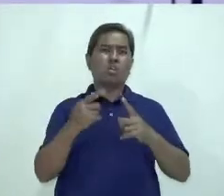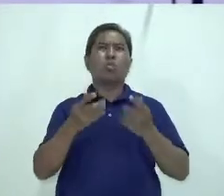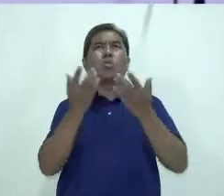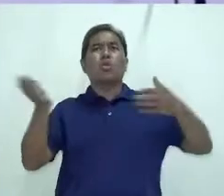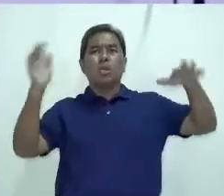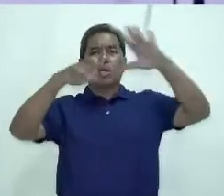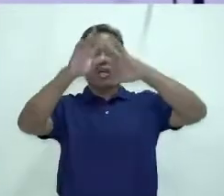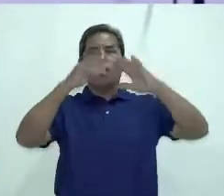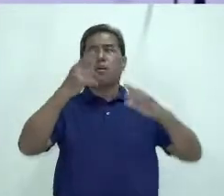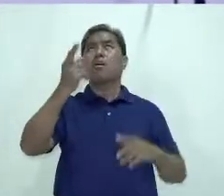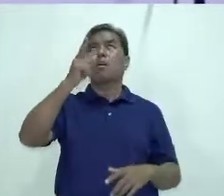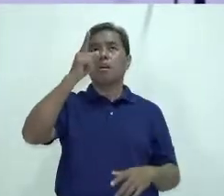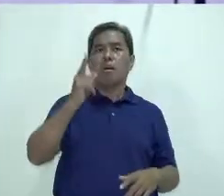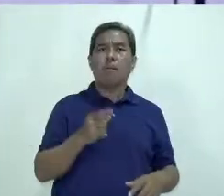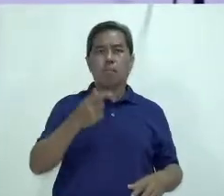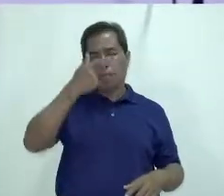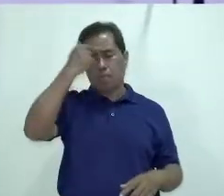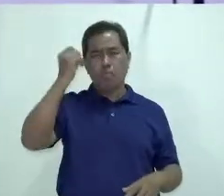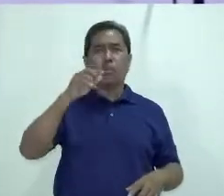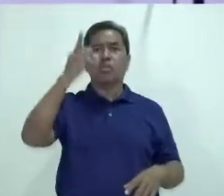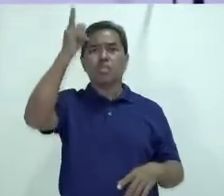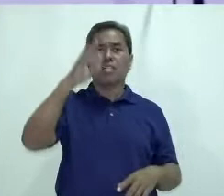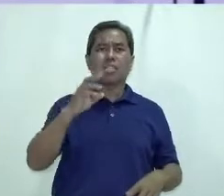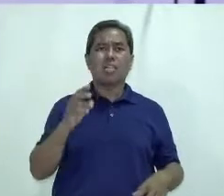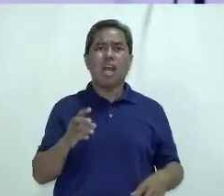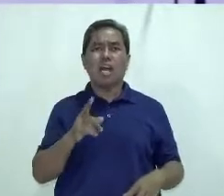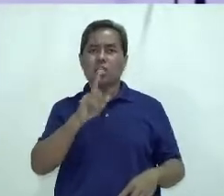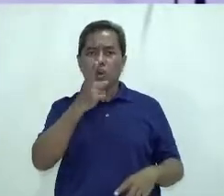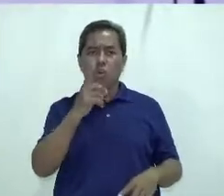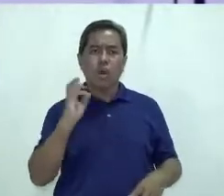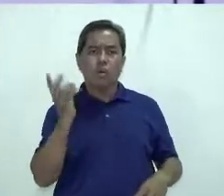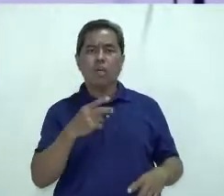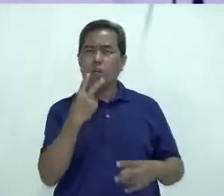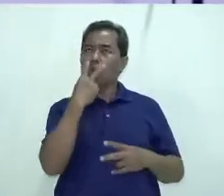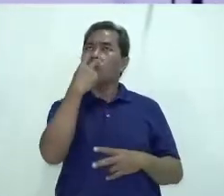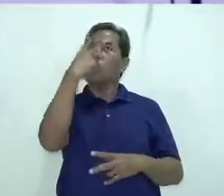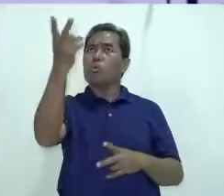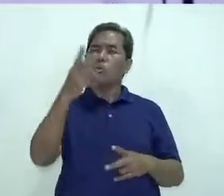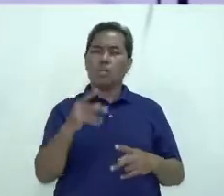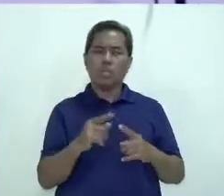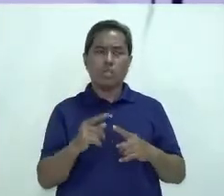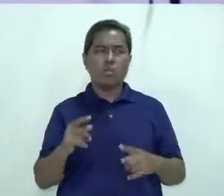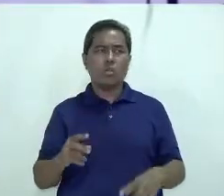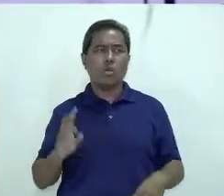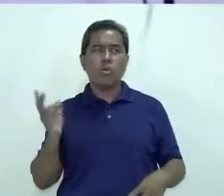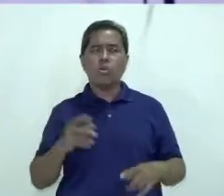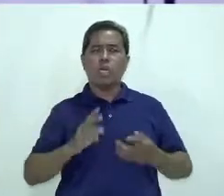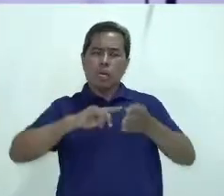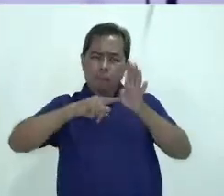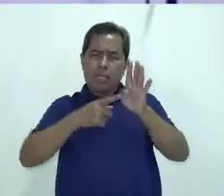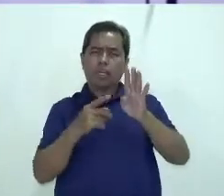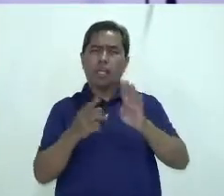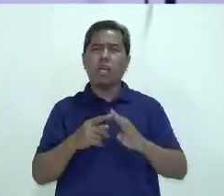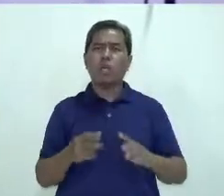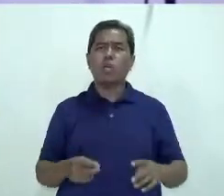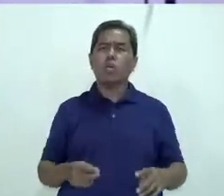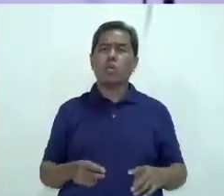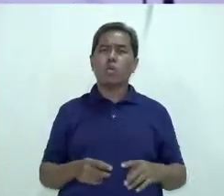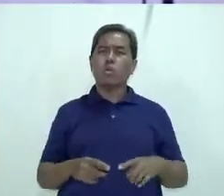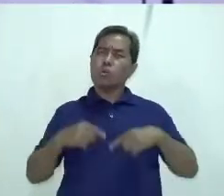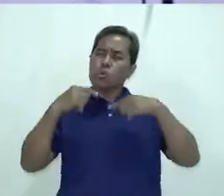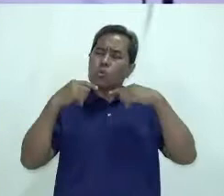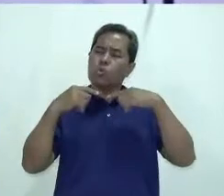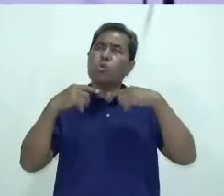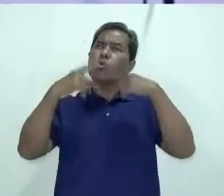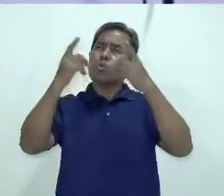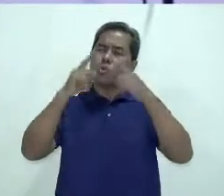God is the one that we're looking to. We begin to call upon His name and address His name. And He comes into